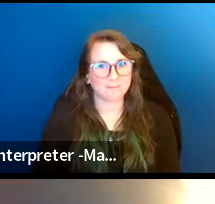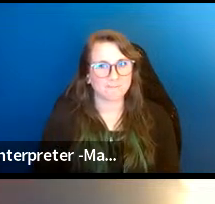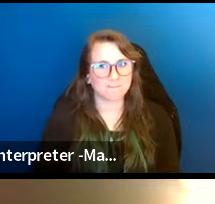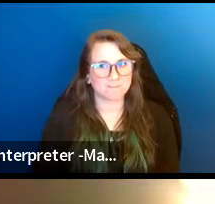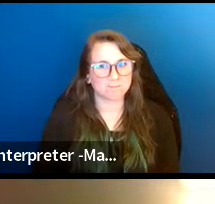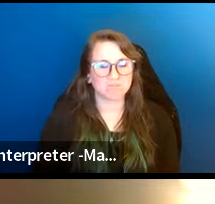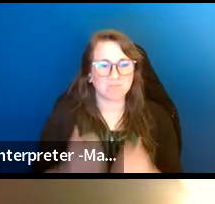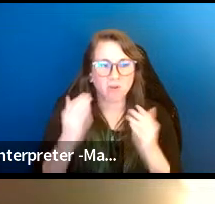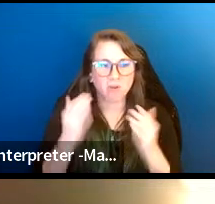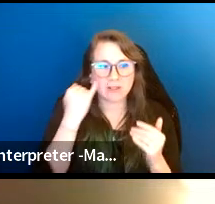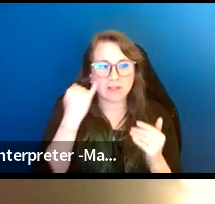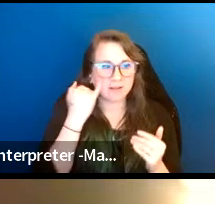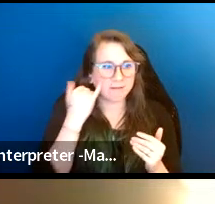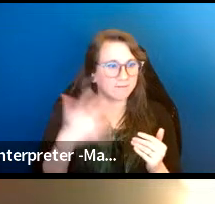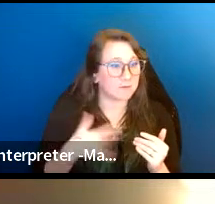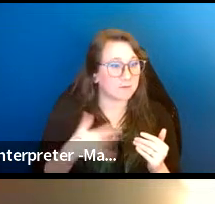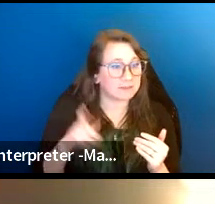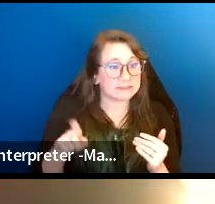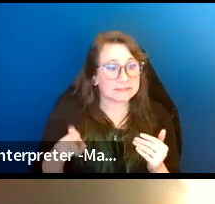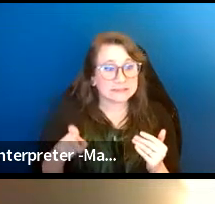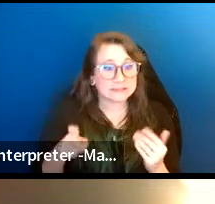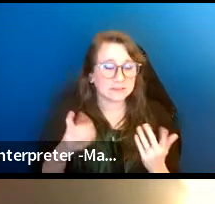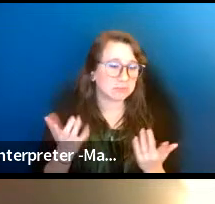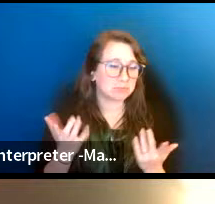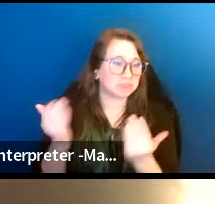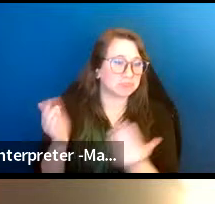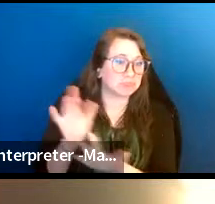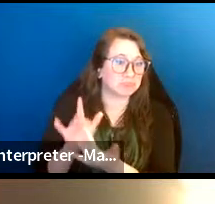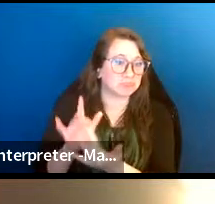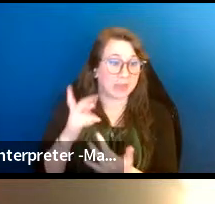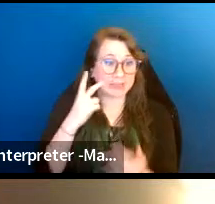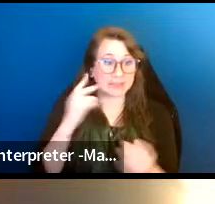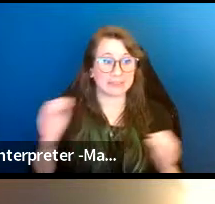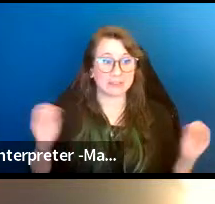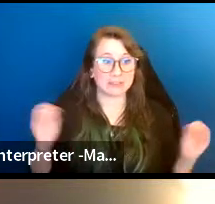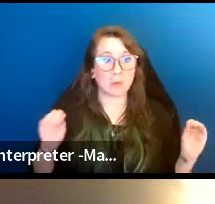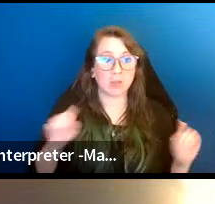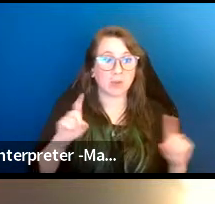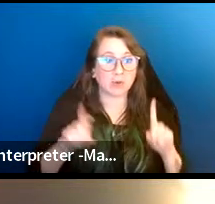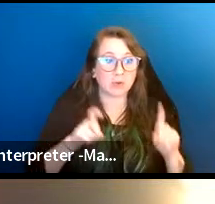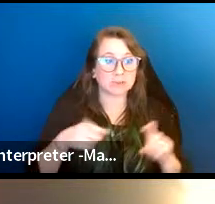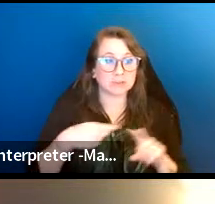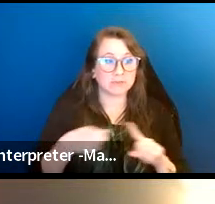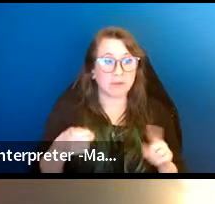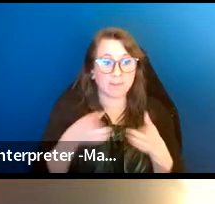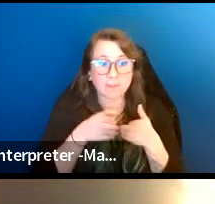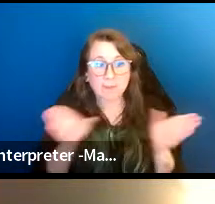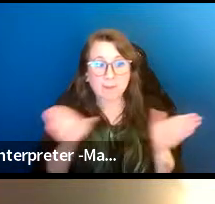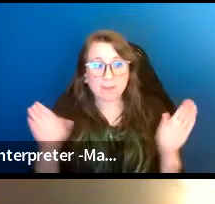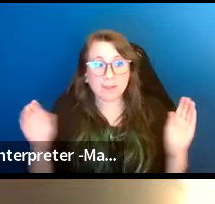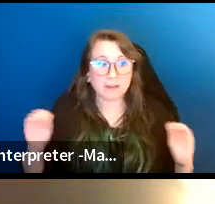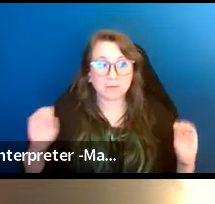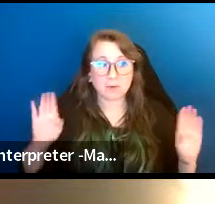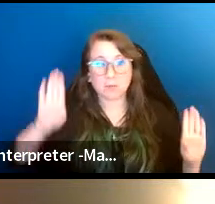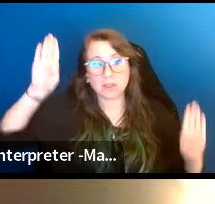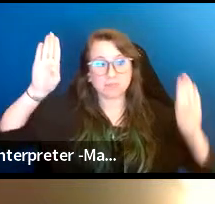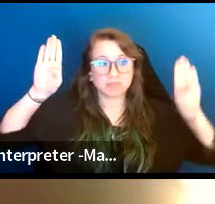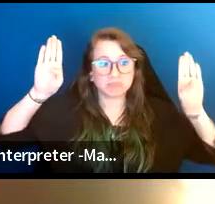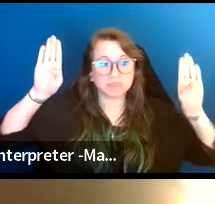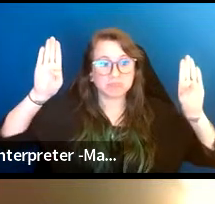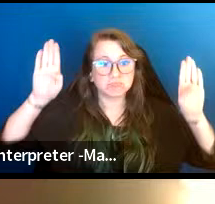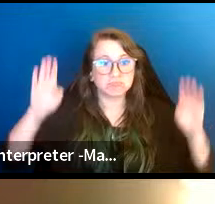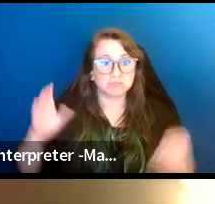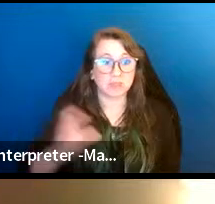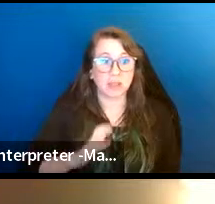commissioner for anything you might need. I don't see any questions from the public. I don't see anyone with their hands raised.